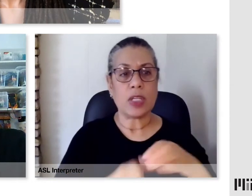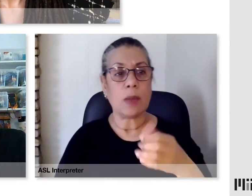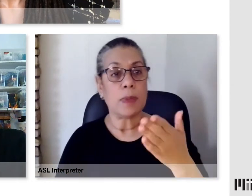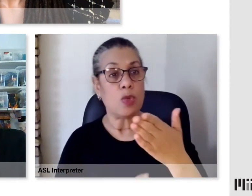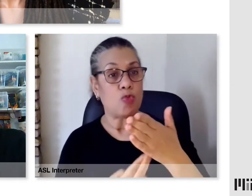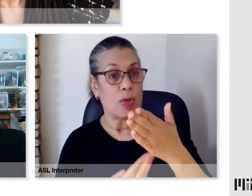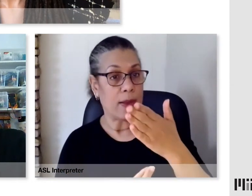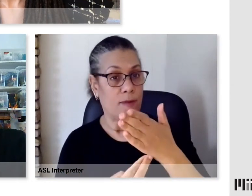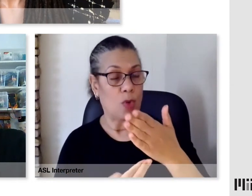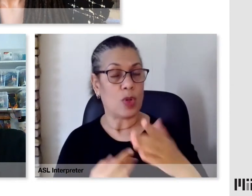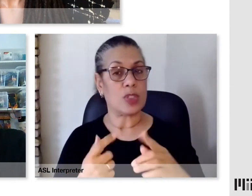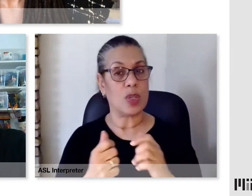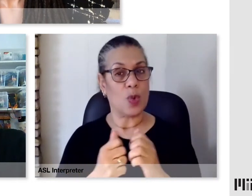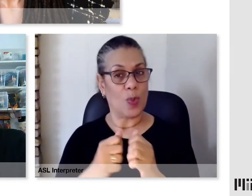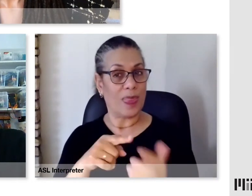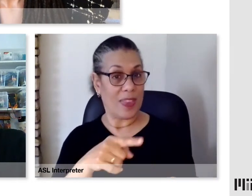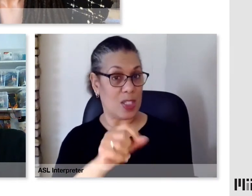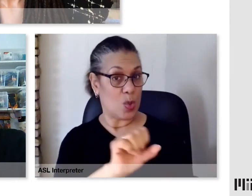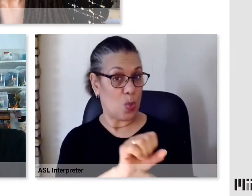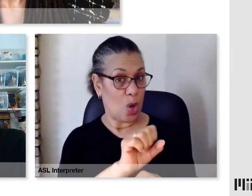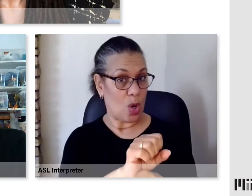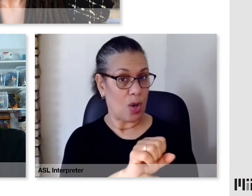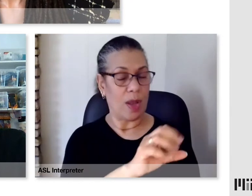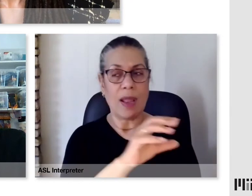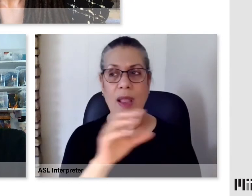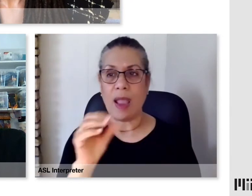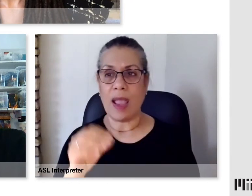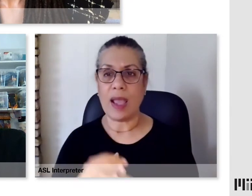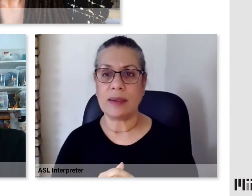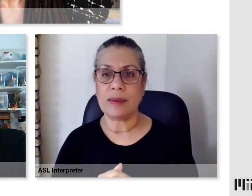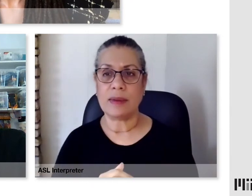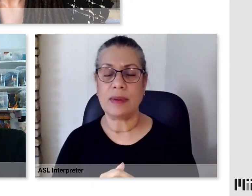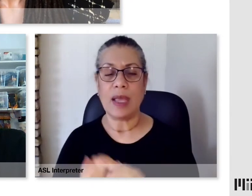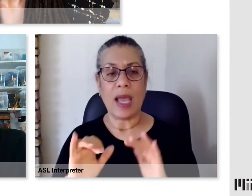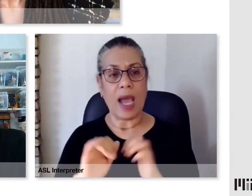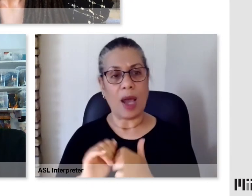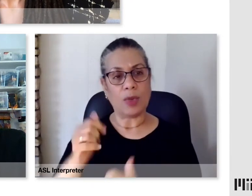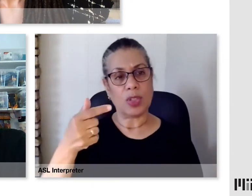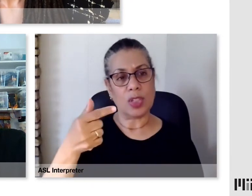this kind of work. And then they ask, you know, how a kind of gender fluid